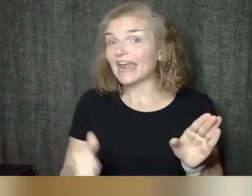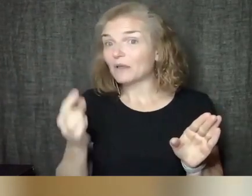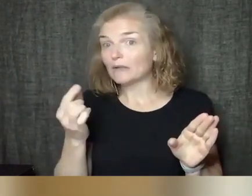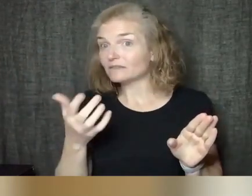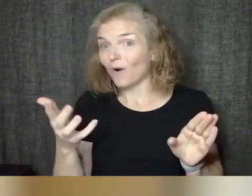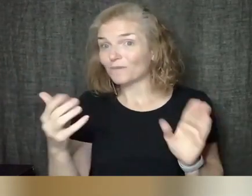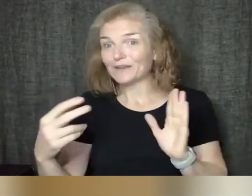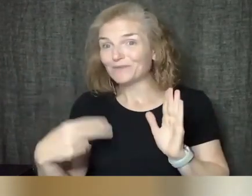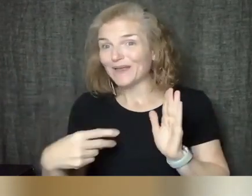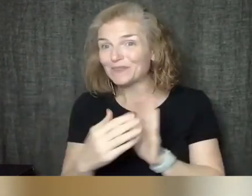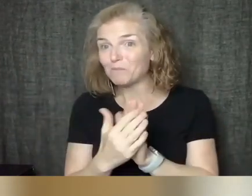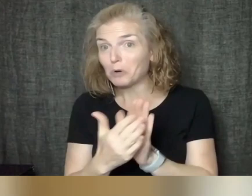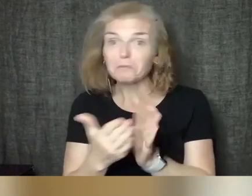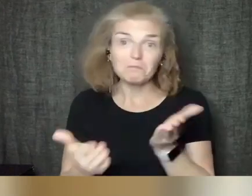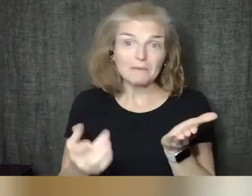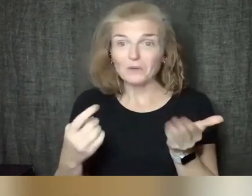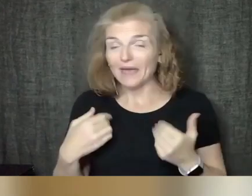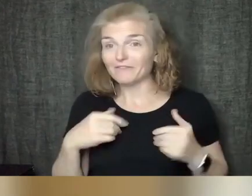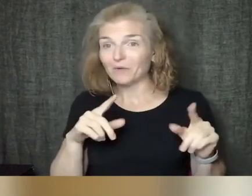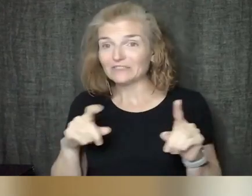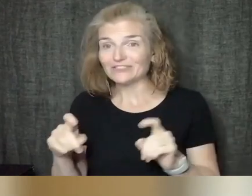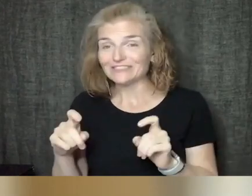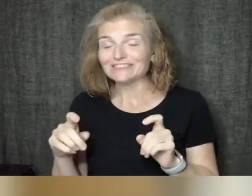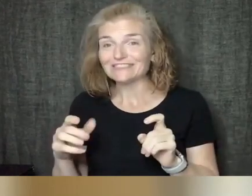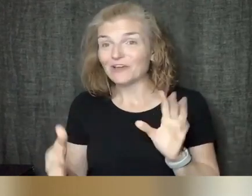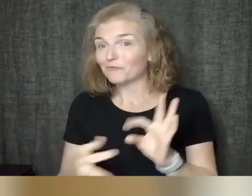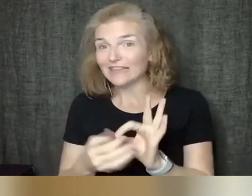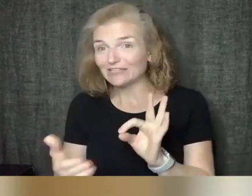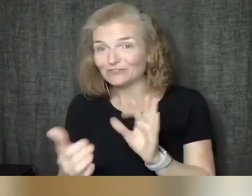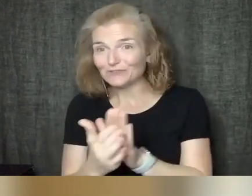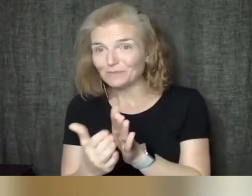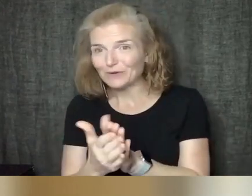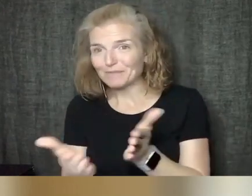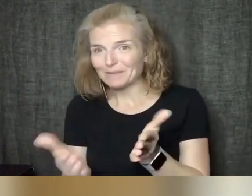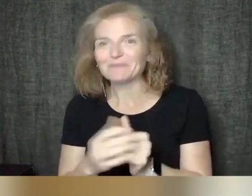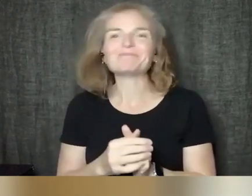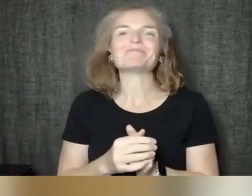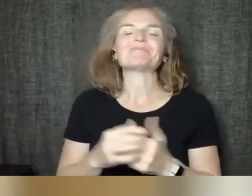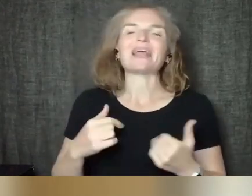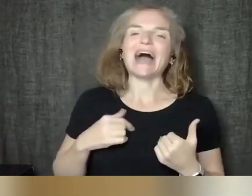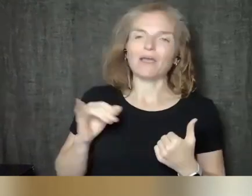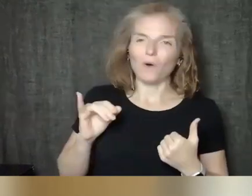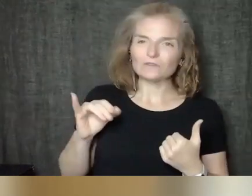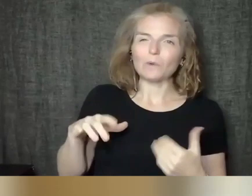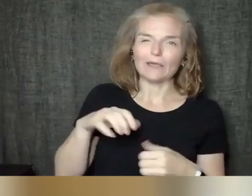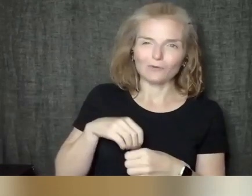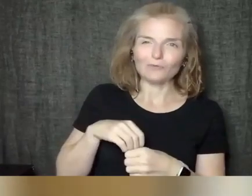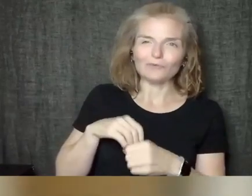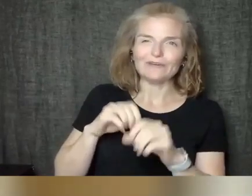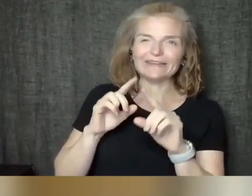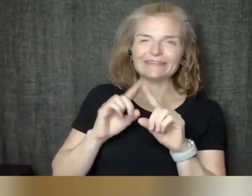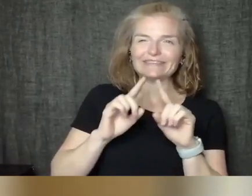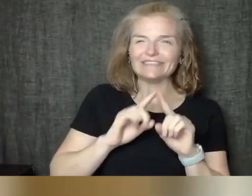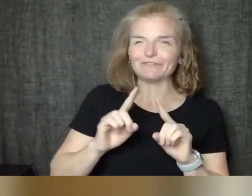book, perhaps you have questions about anything that I've written in the book. I also include many different,